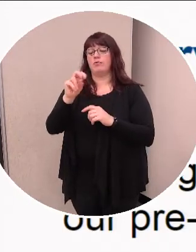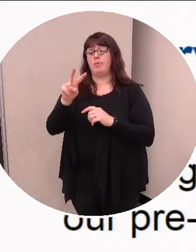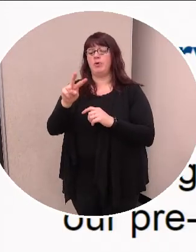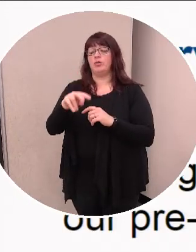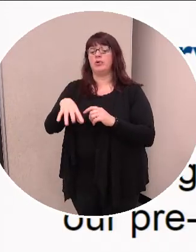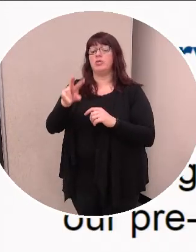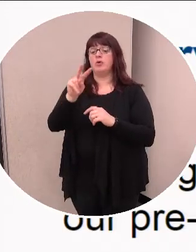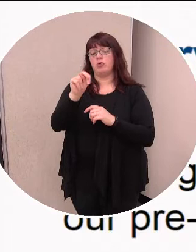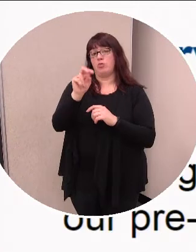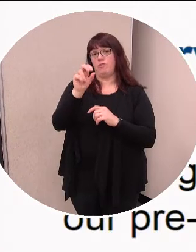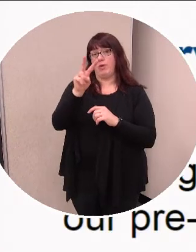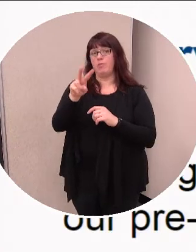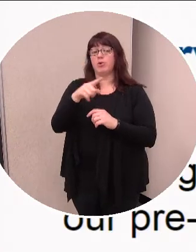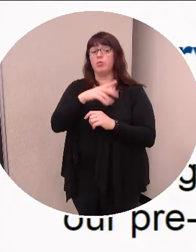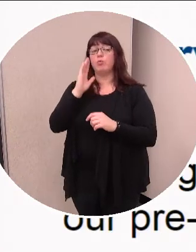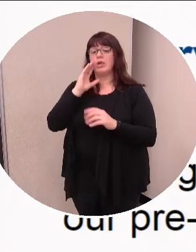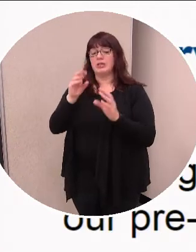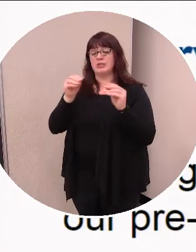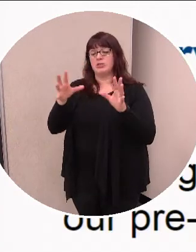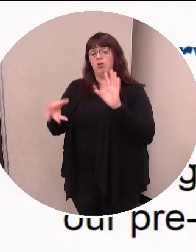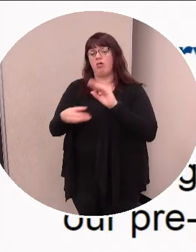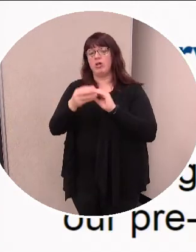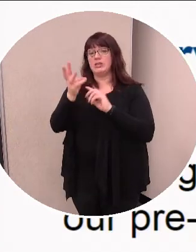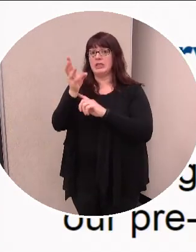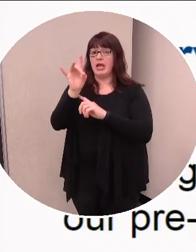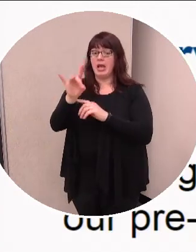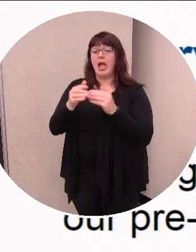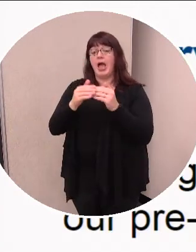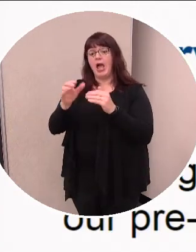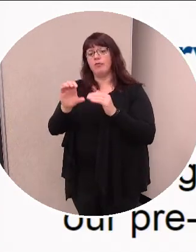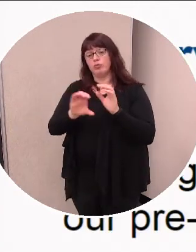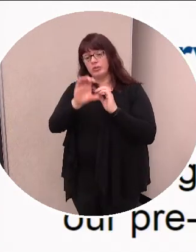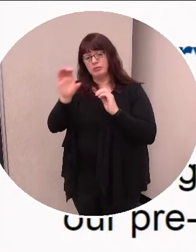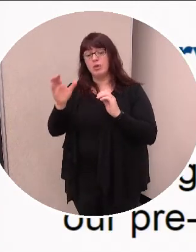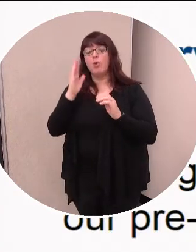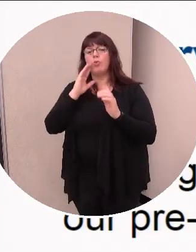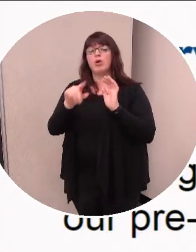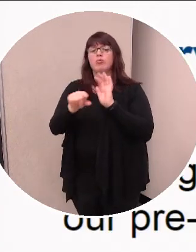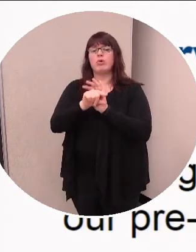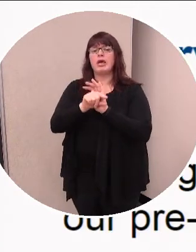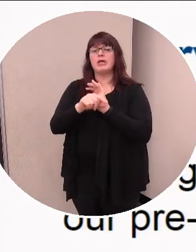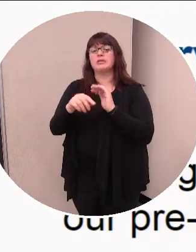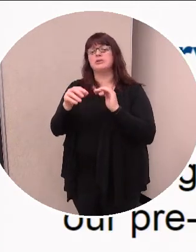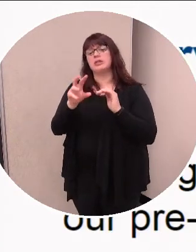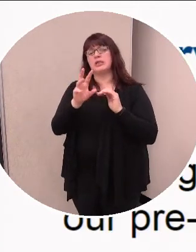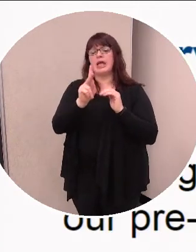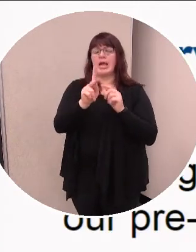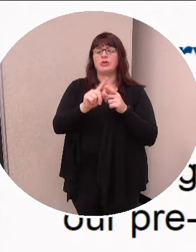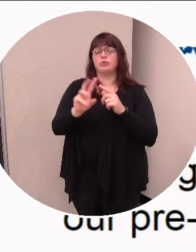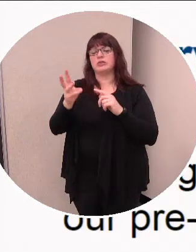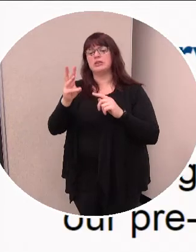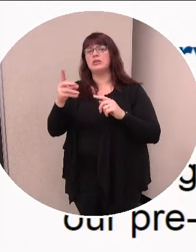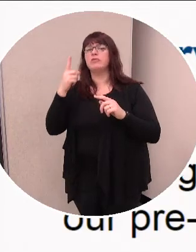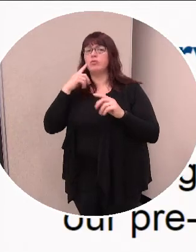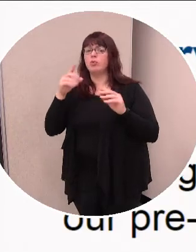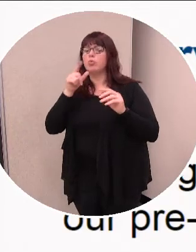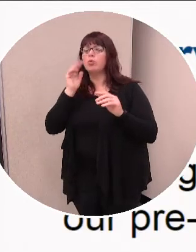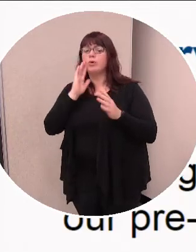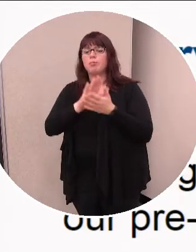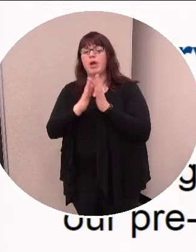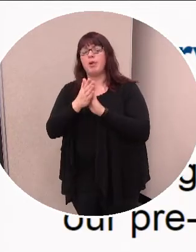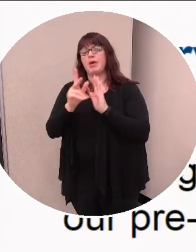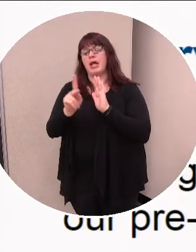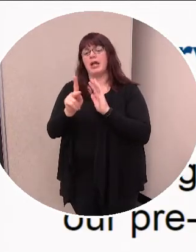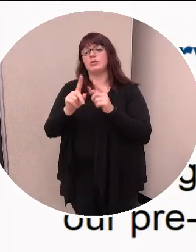68 teachers. And after Christmas, we'll be focusing in the K-6 area with another 110. The Associate Director of